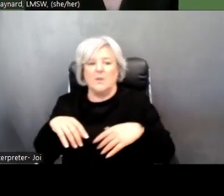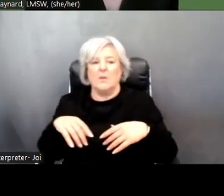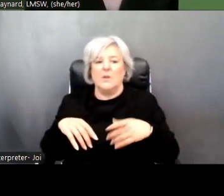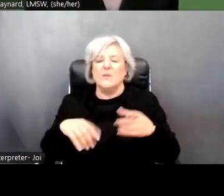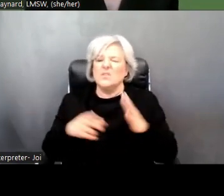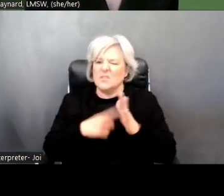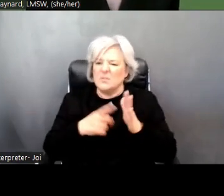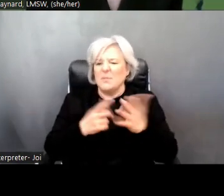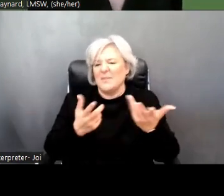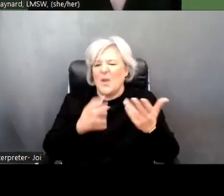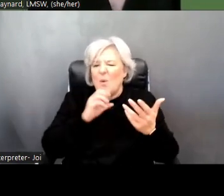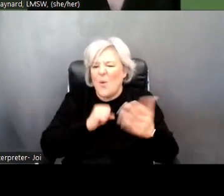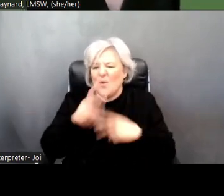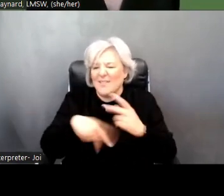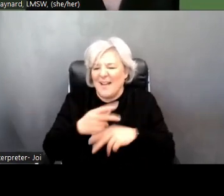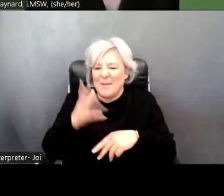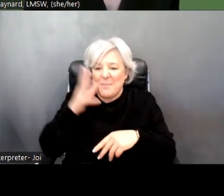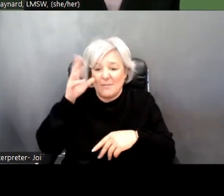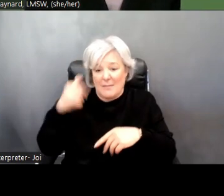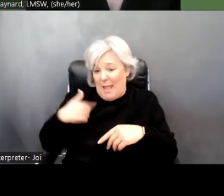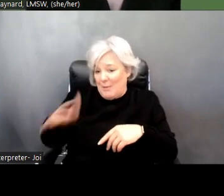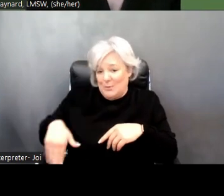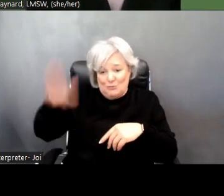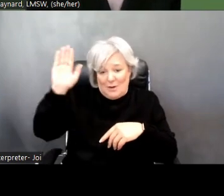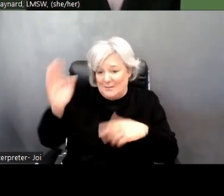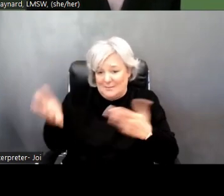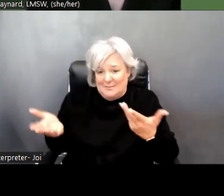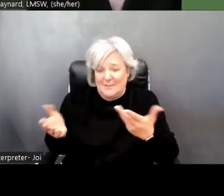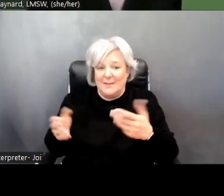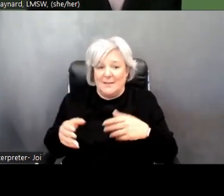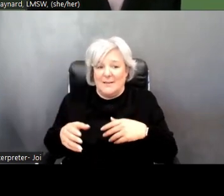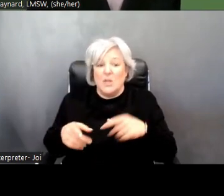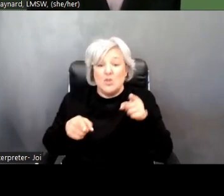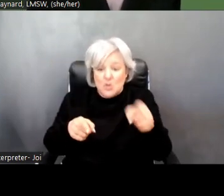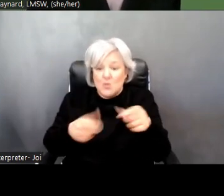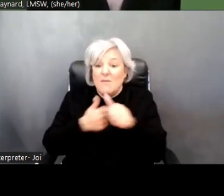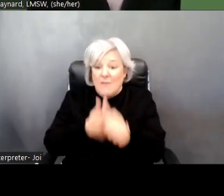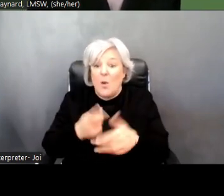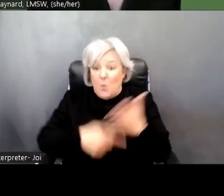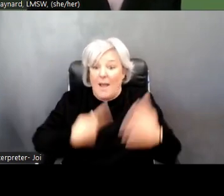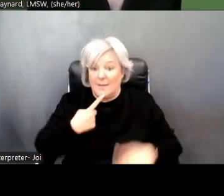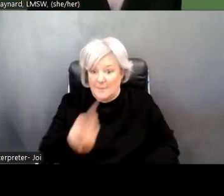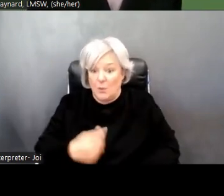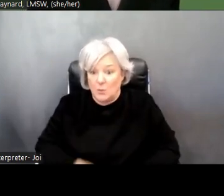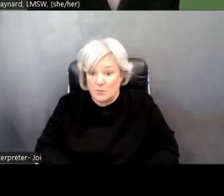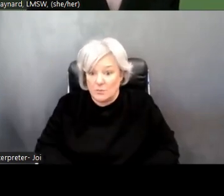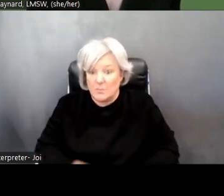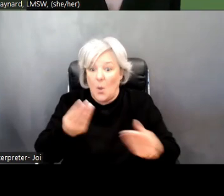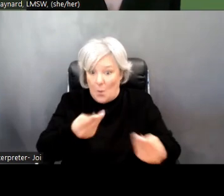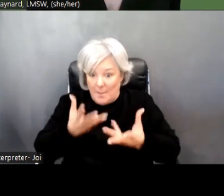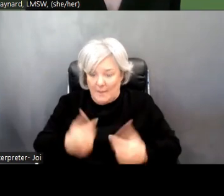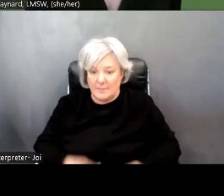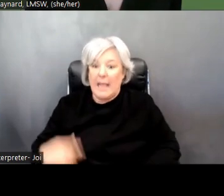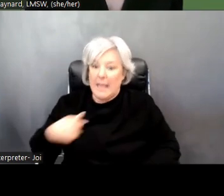old style parenting. This is how I was raised. Plan A is you will do as I say. I'm your